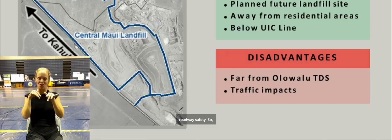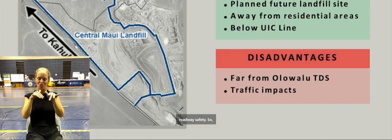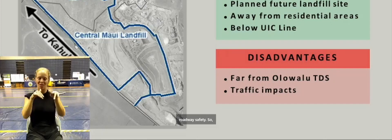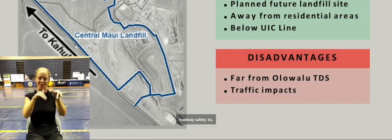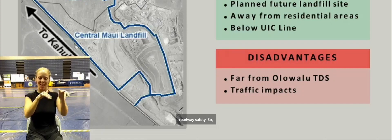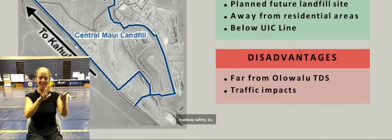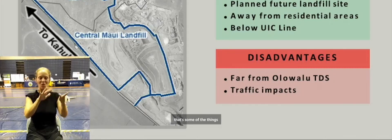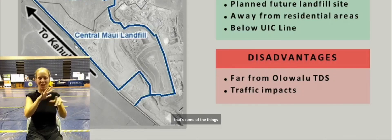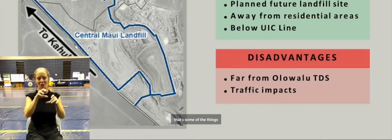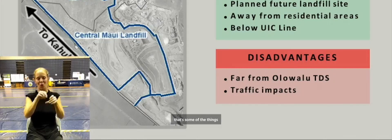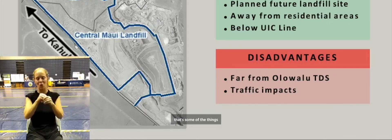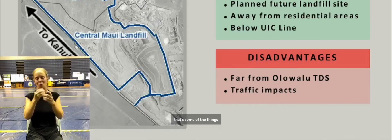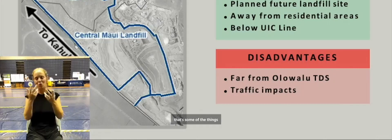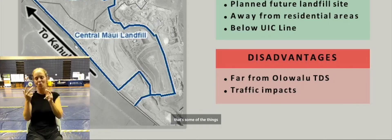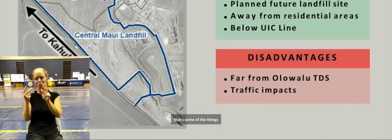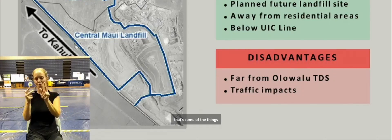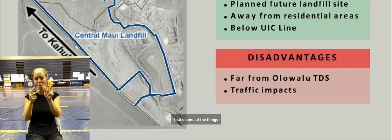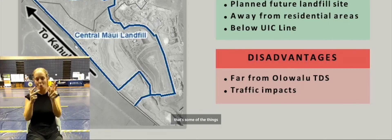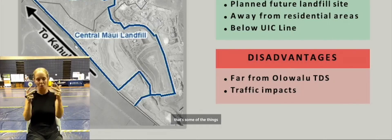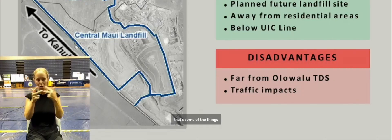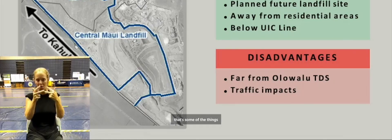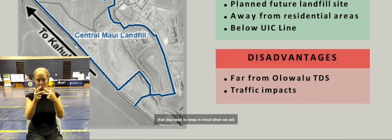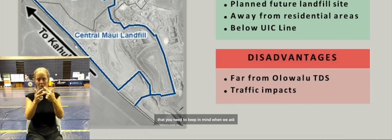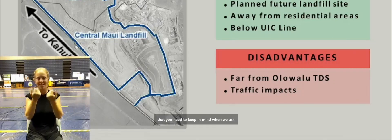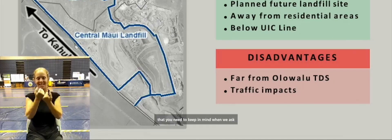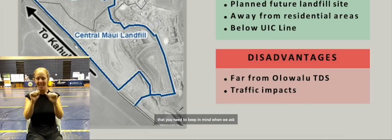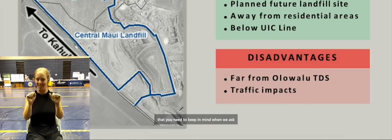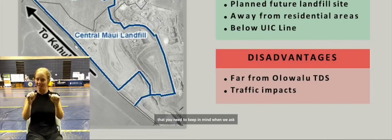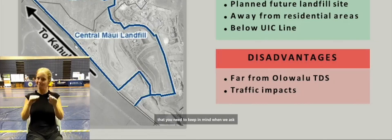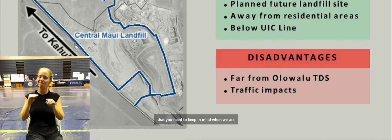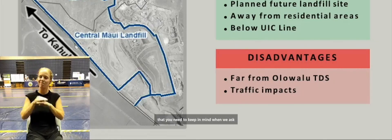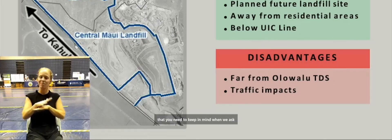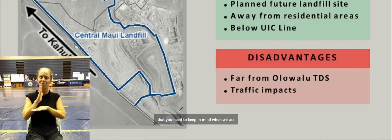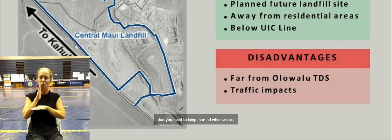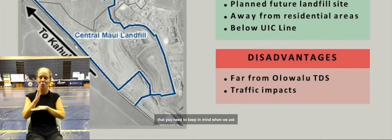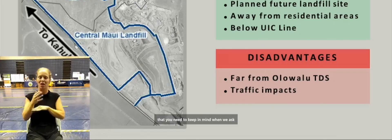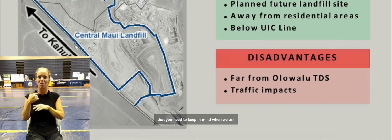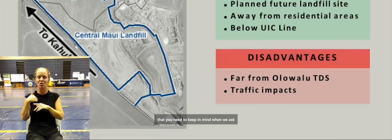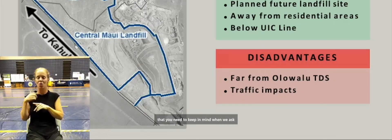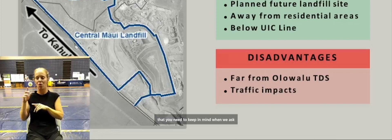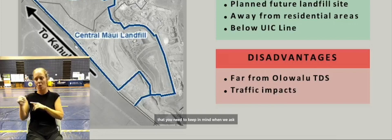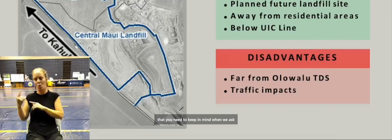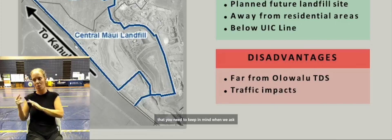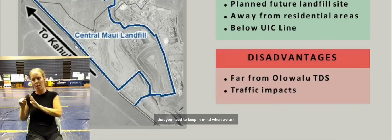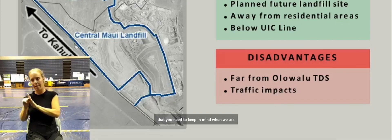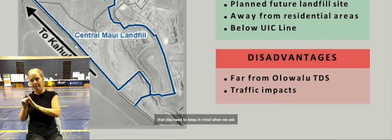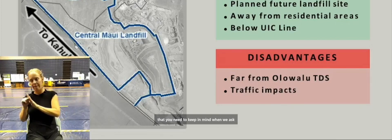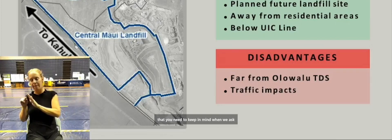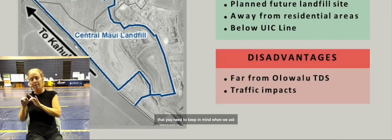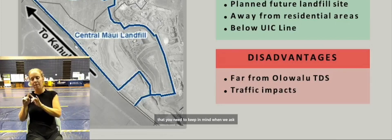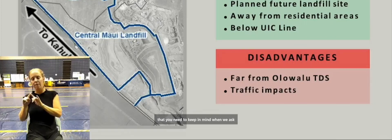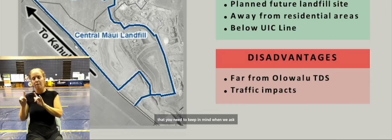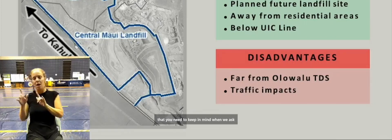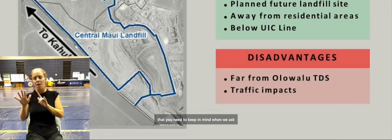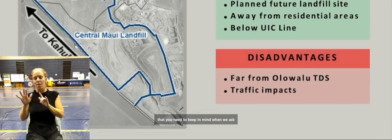safety. So that's some of the things that you need to keep in mind when we ask for your input.